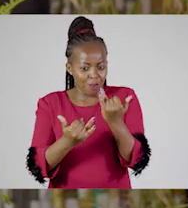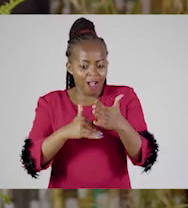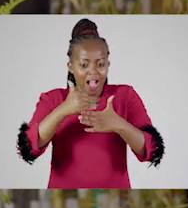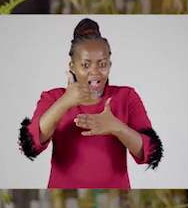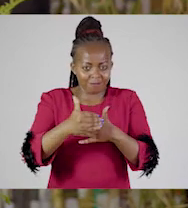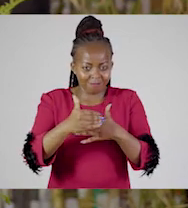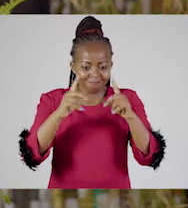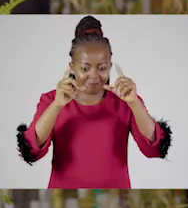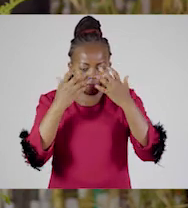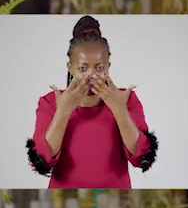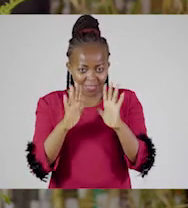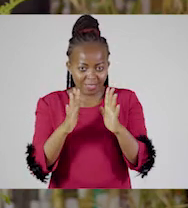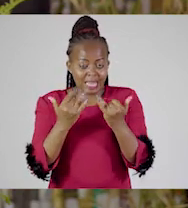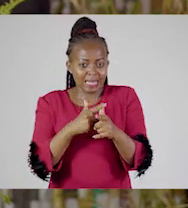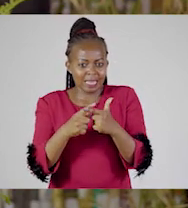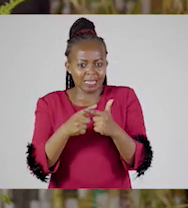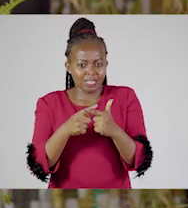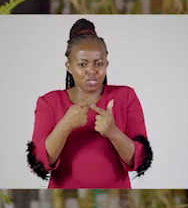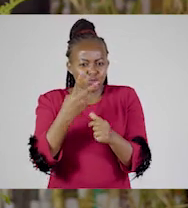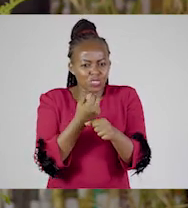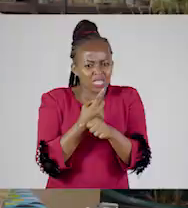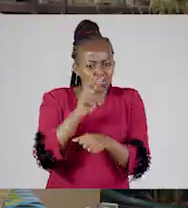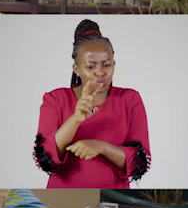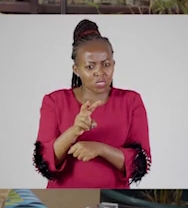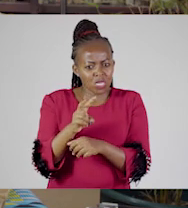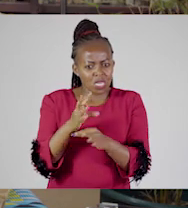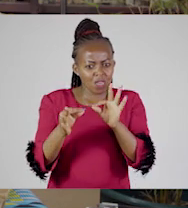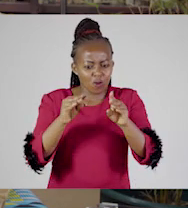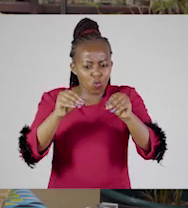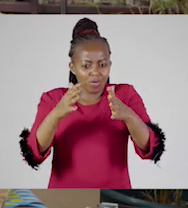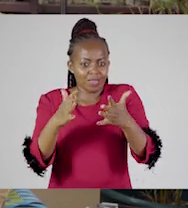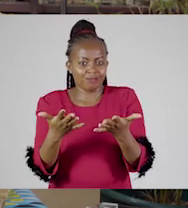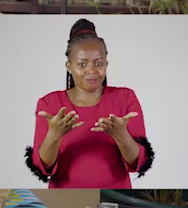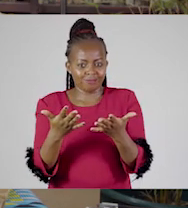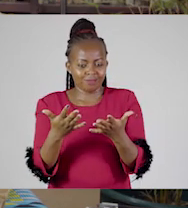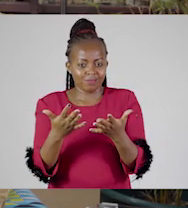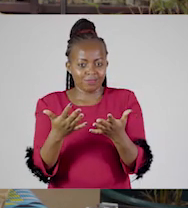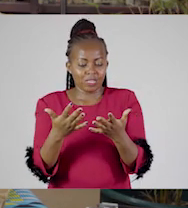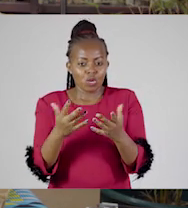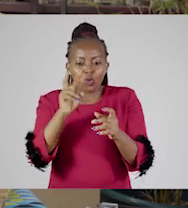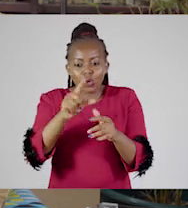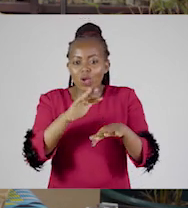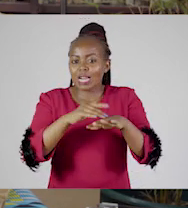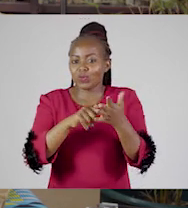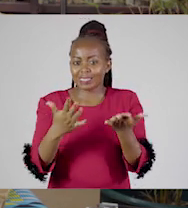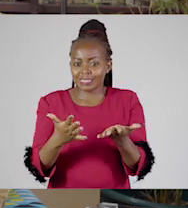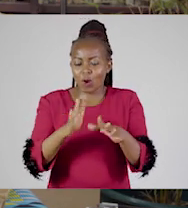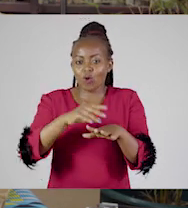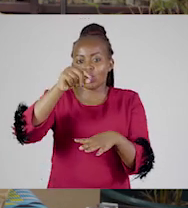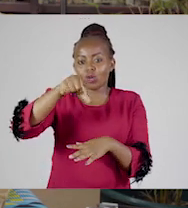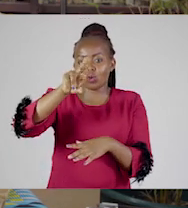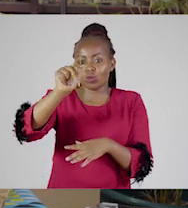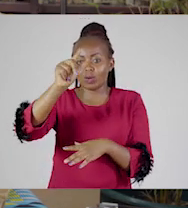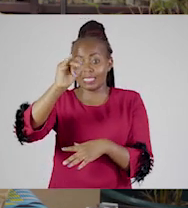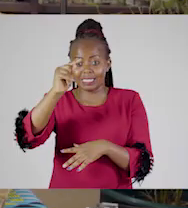once you've taken the photographs, take a few seconds to check that the quality of the photos is good. Now, what are we looking at in terms of quality?